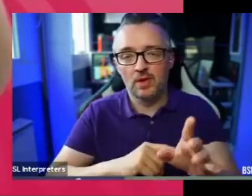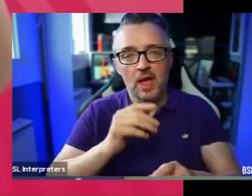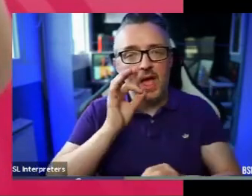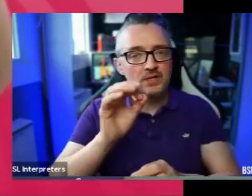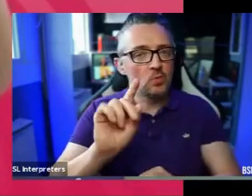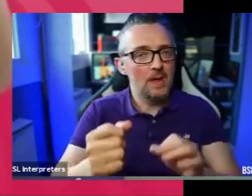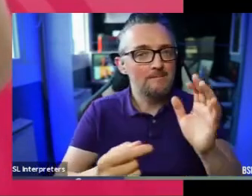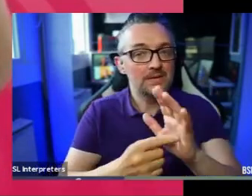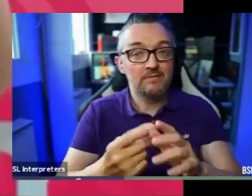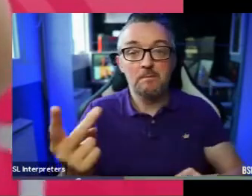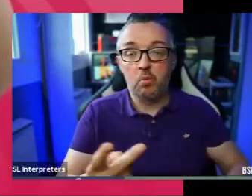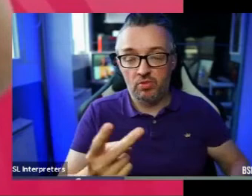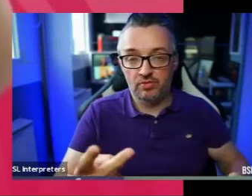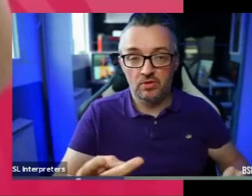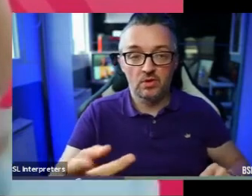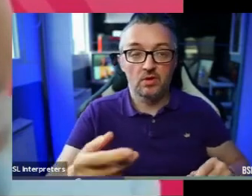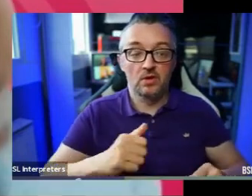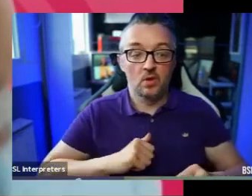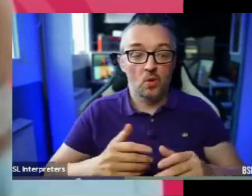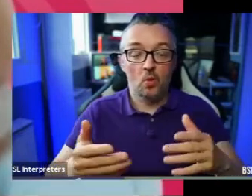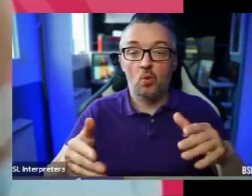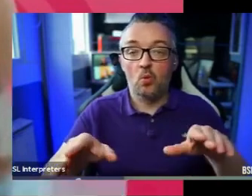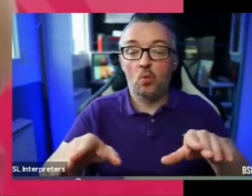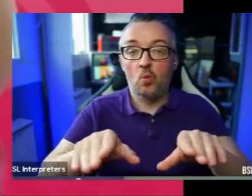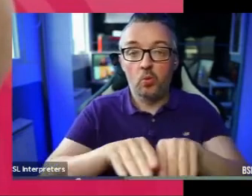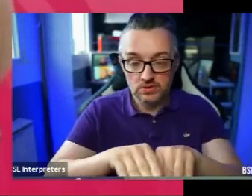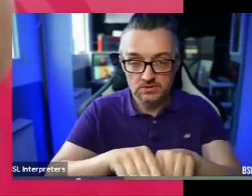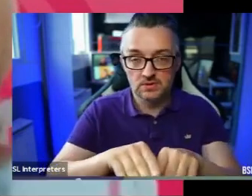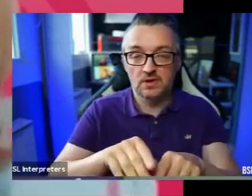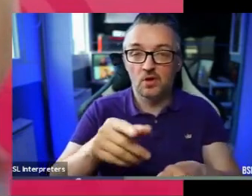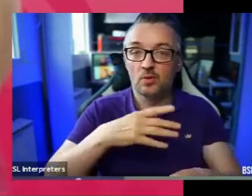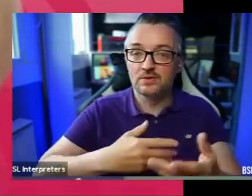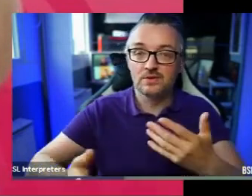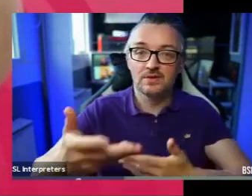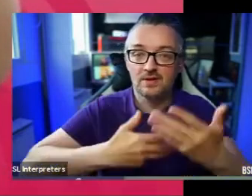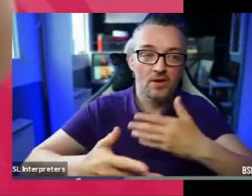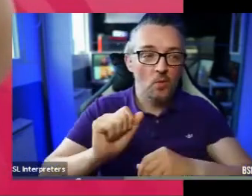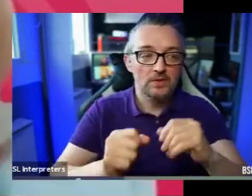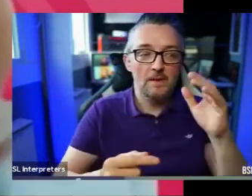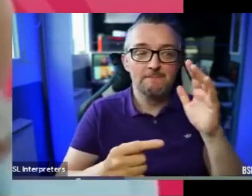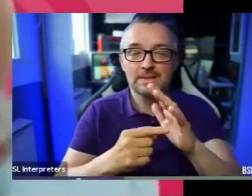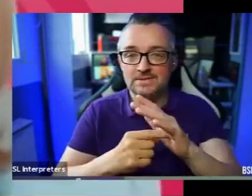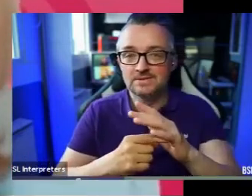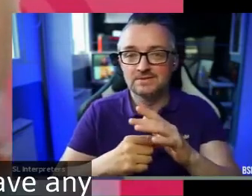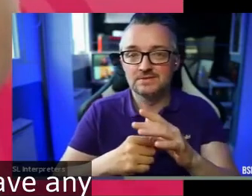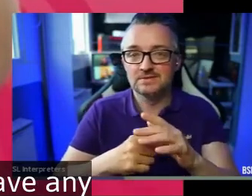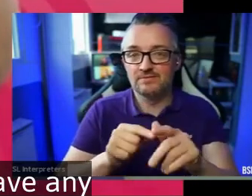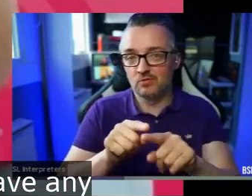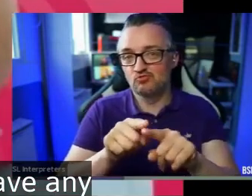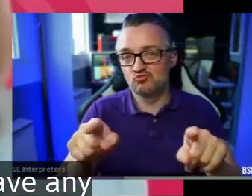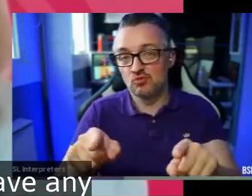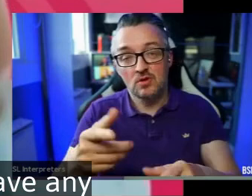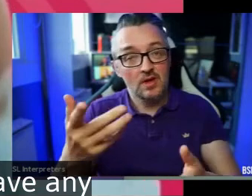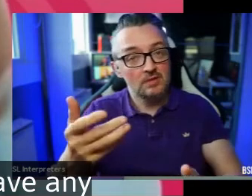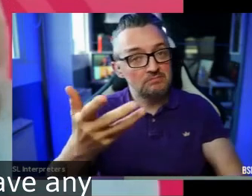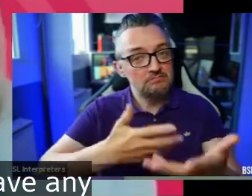what matters to both of you. Would you like, in closing, would you like to just say a little bit about what matters to you? But first of